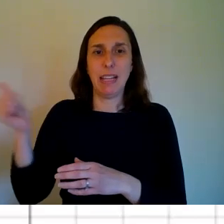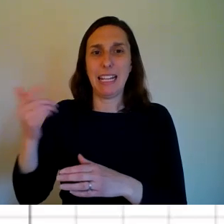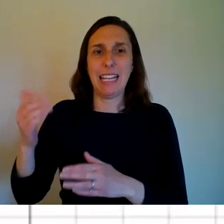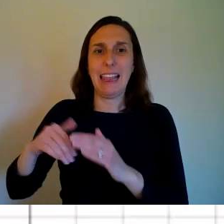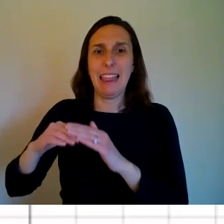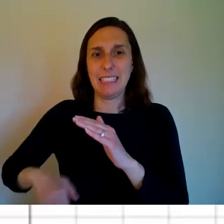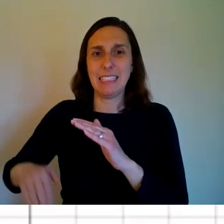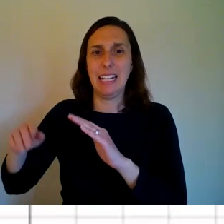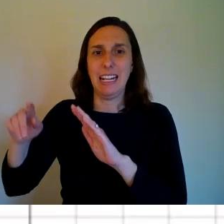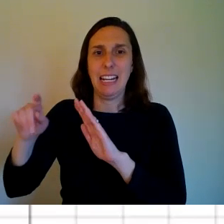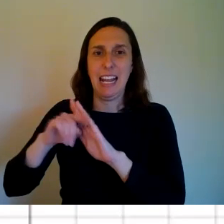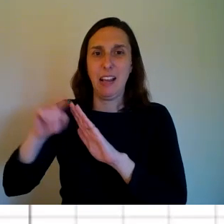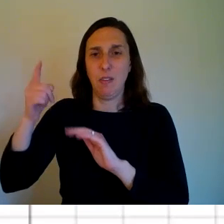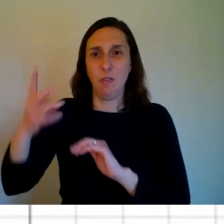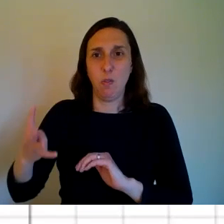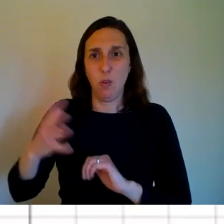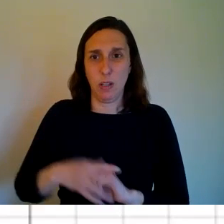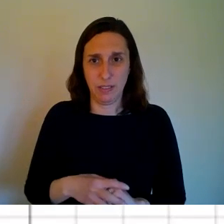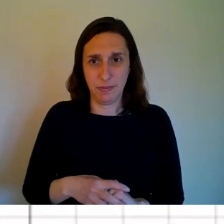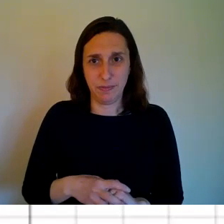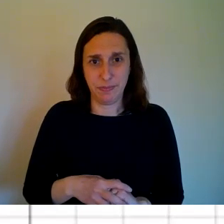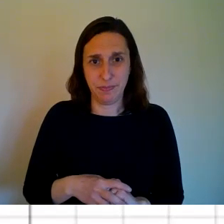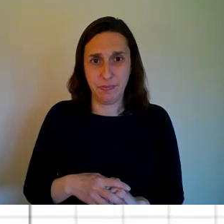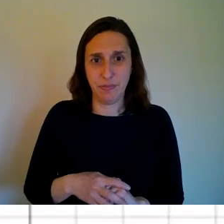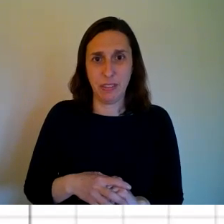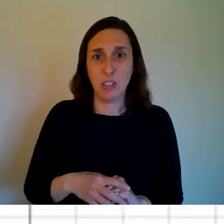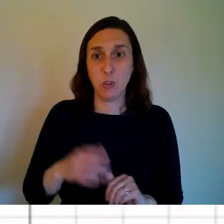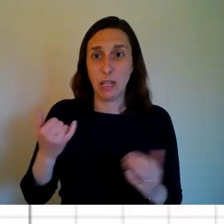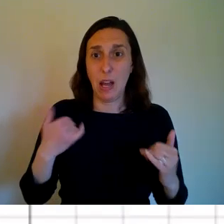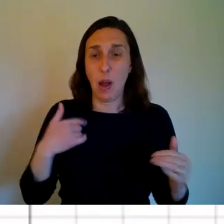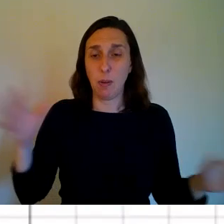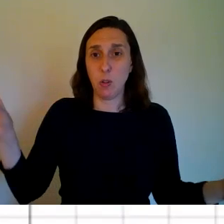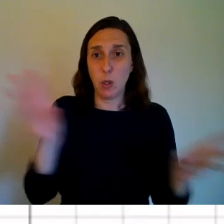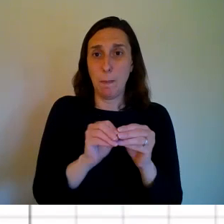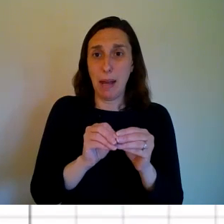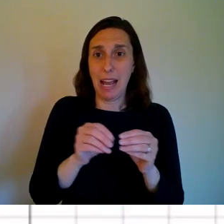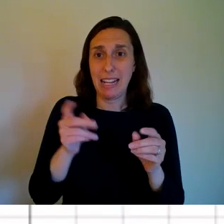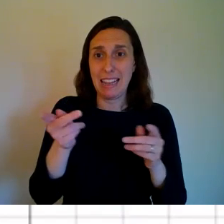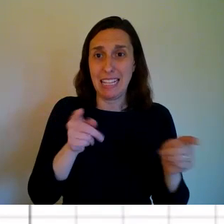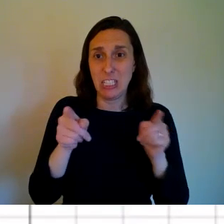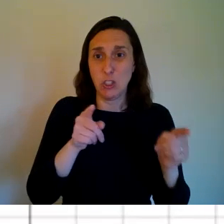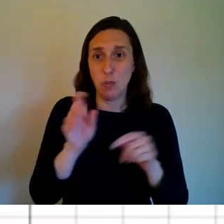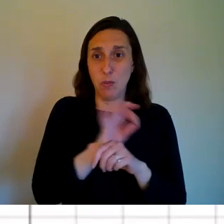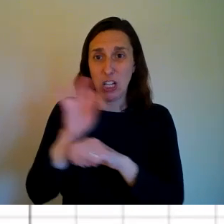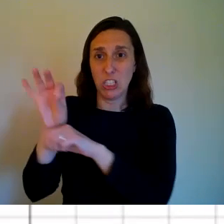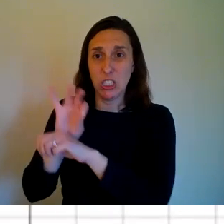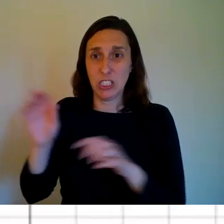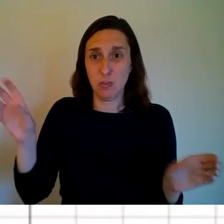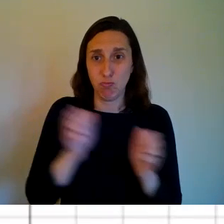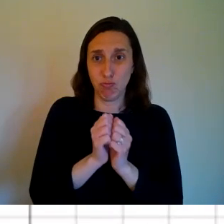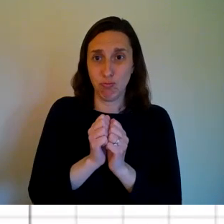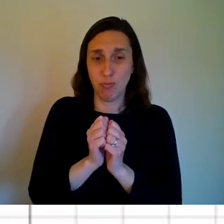And domains and ranges are really important when I'm going to combine these two functions, because the combination of them is going to be